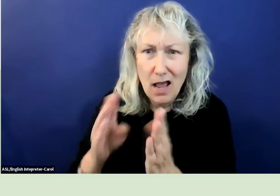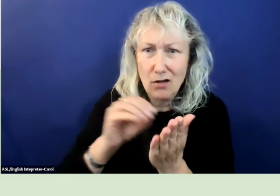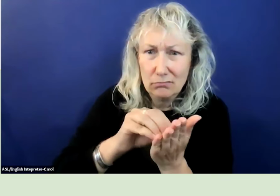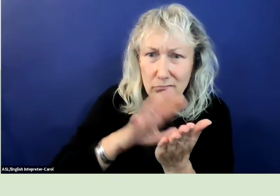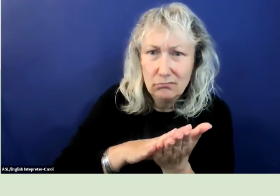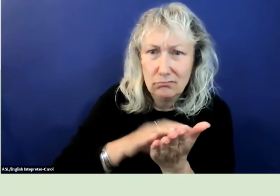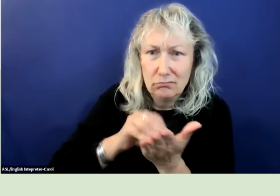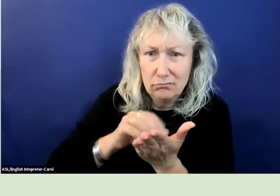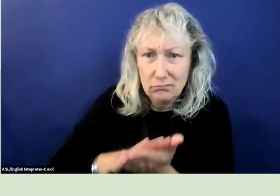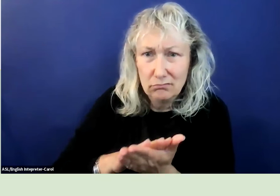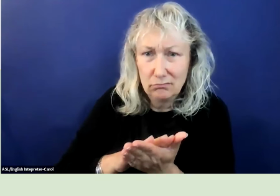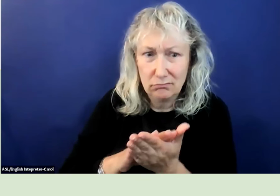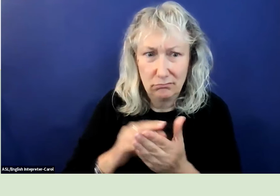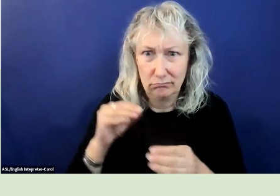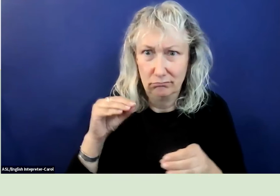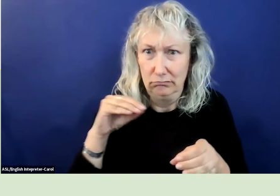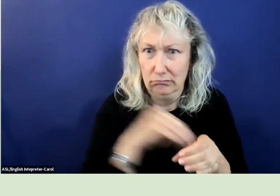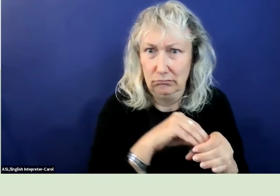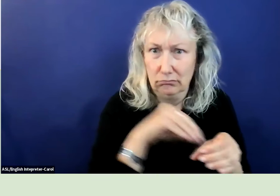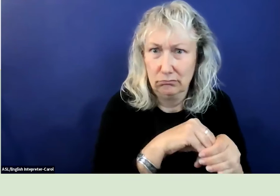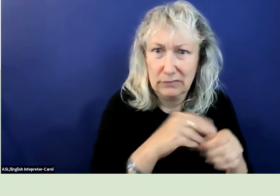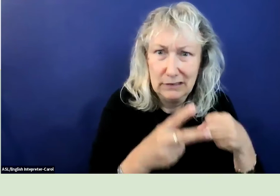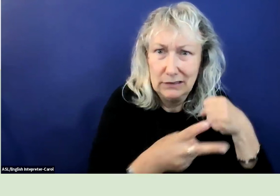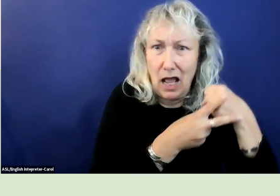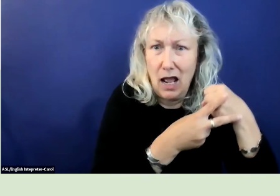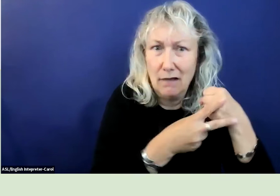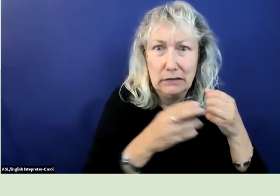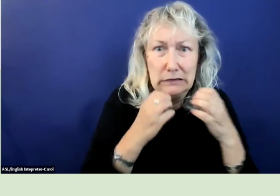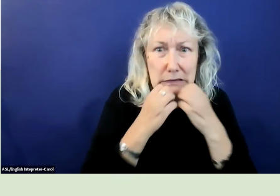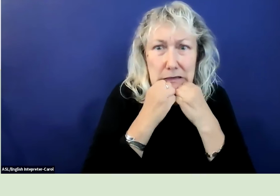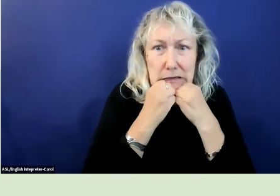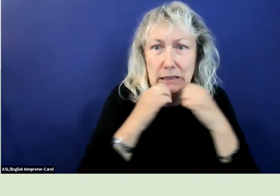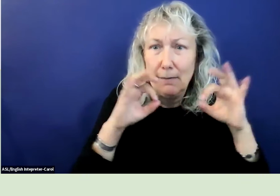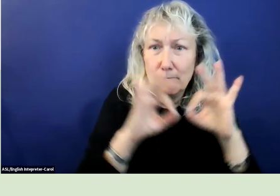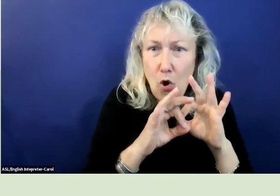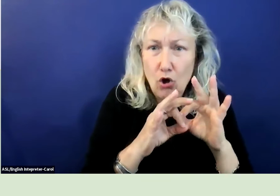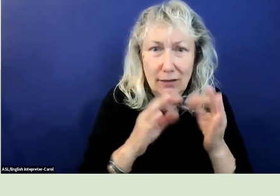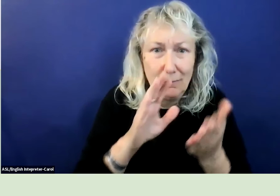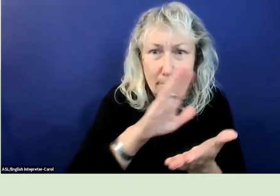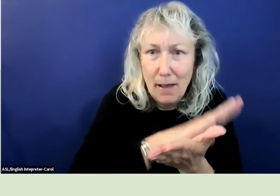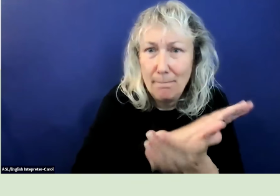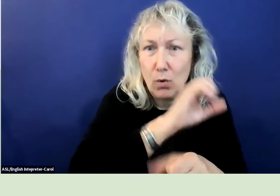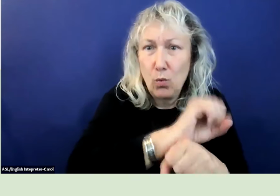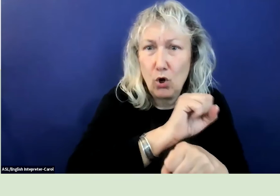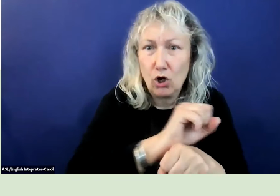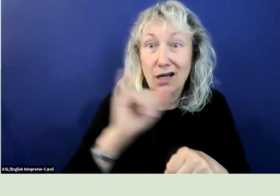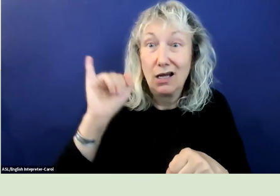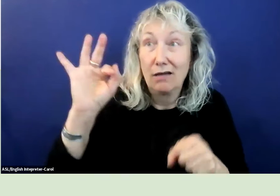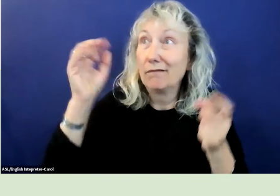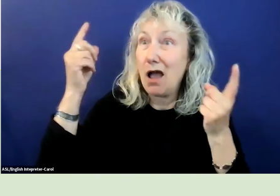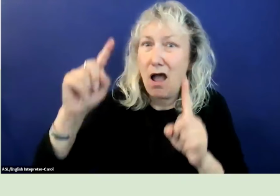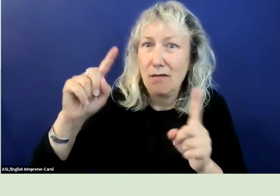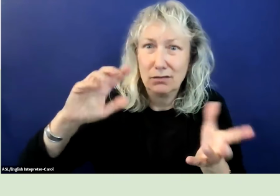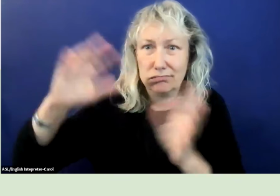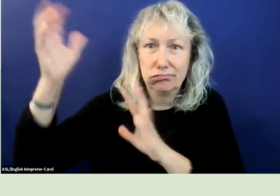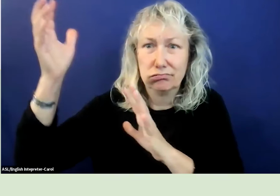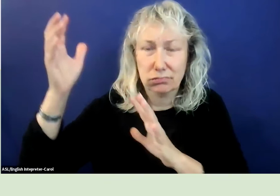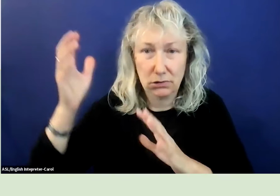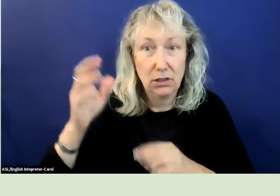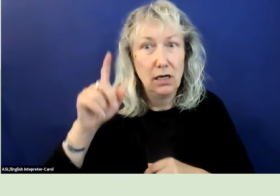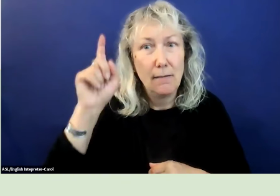to prep and safekeep crucial documentation in case of an emergency. We must create both physical and